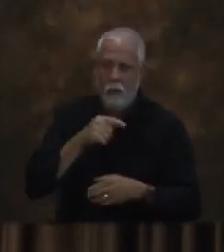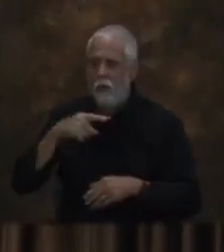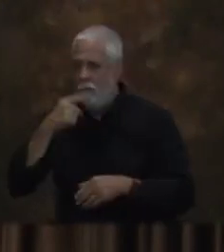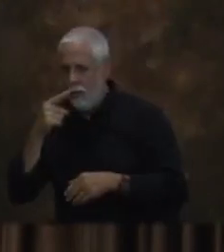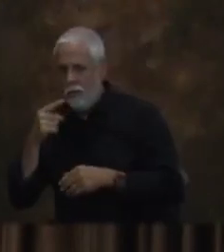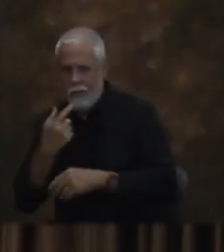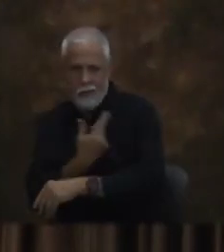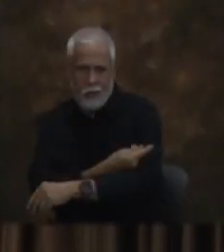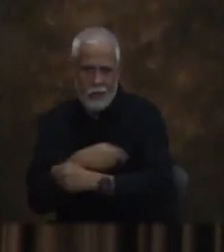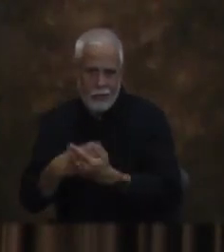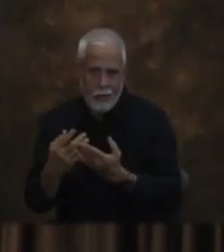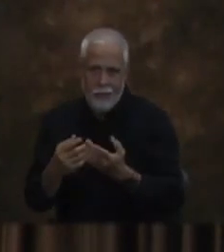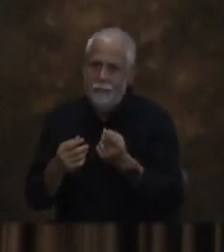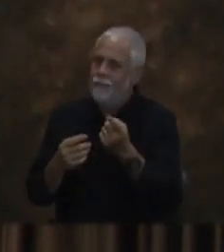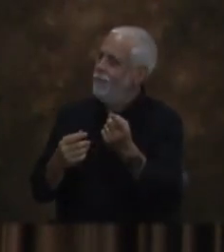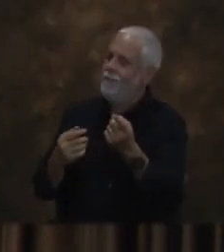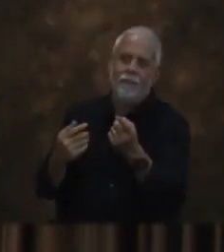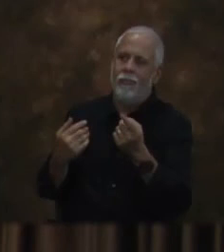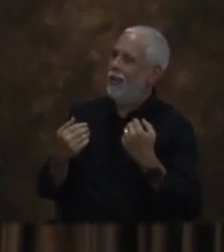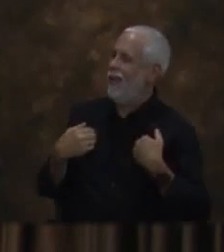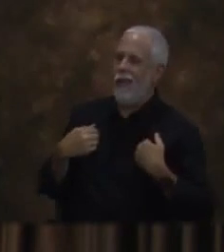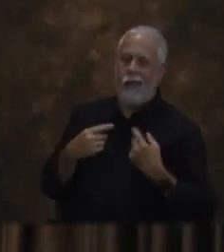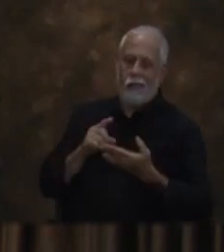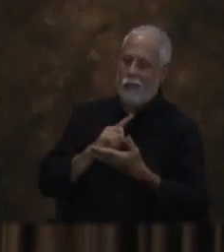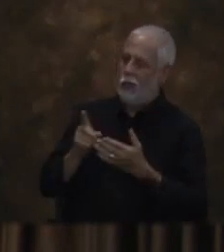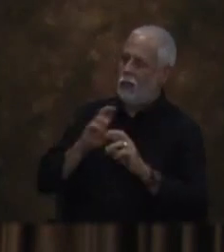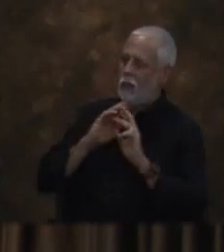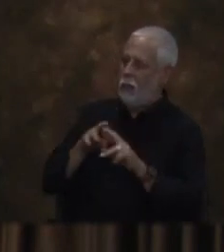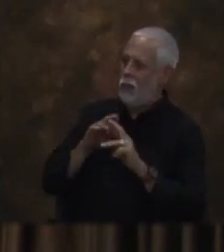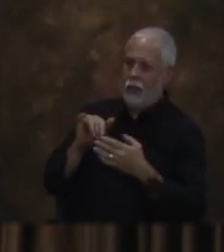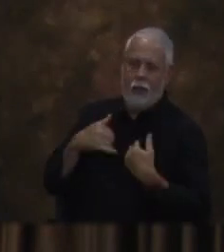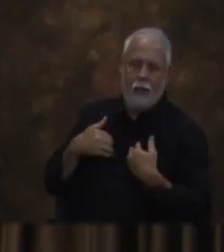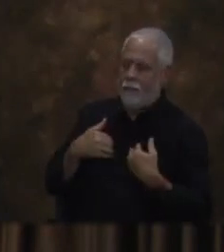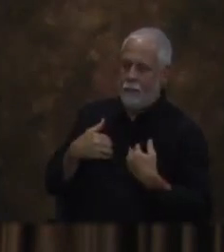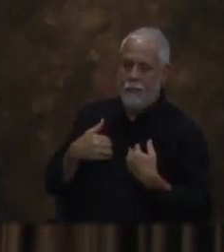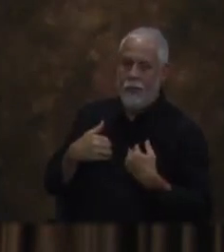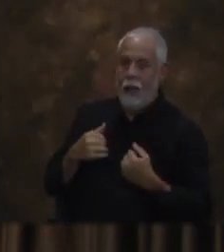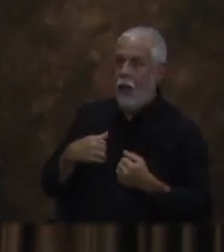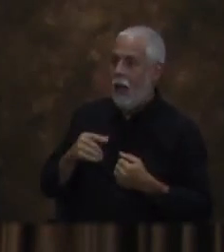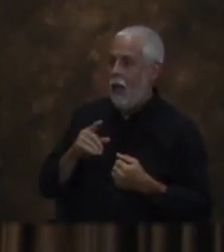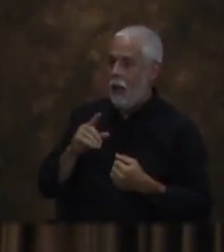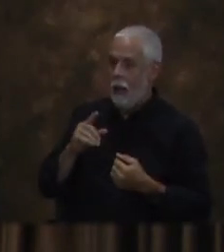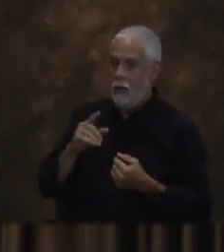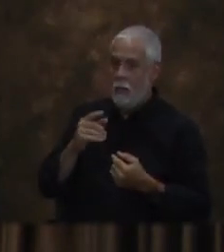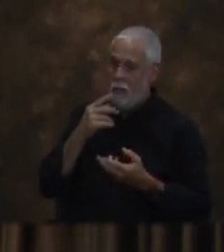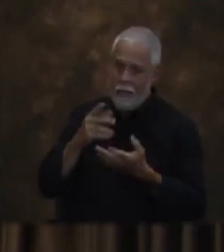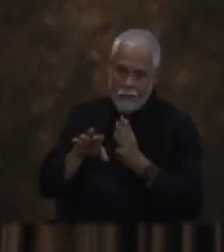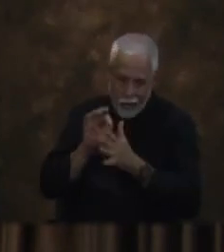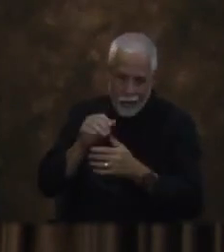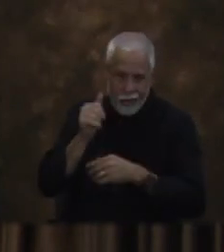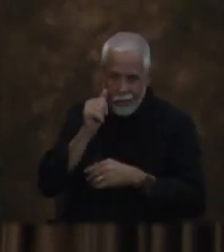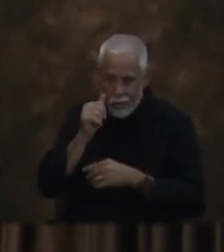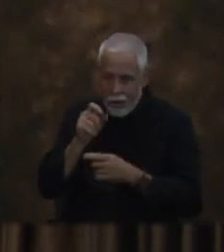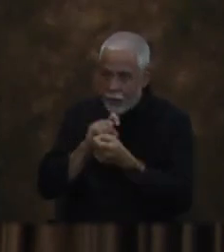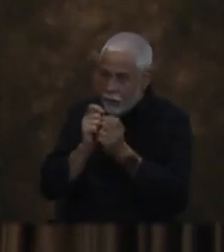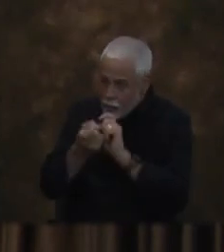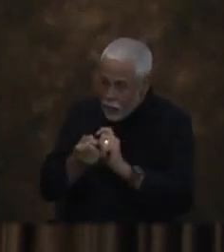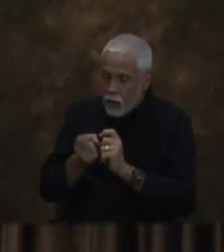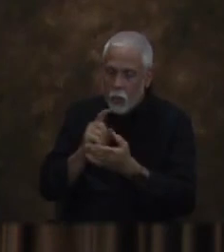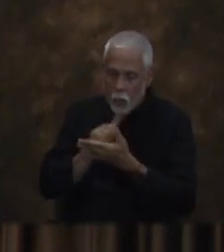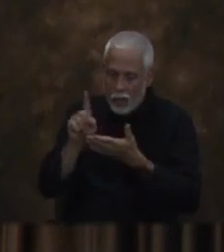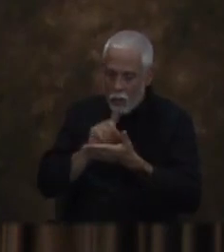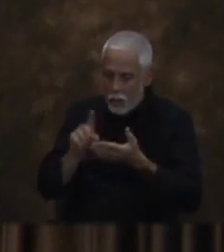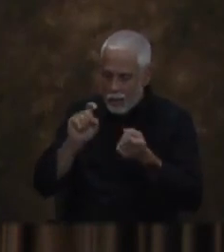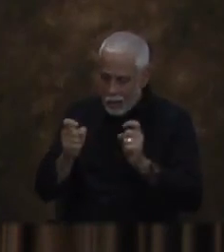on vaccinations per week. I don't get a weekly report on that. I'm sure if I looked at day-to-day changes or